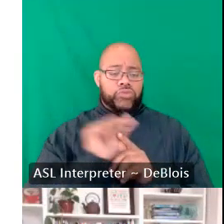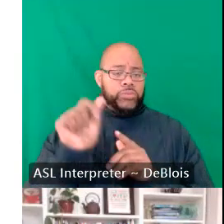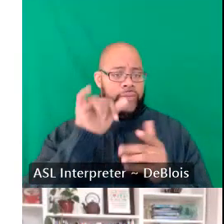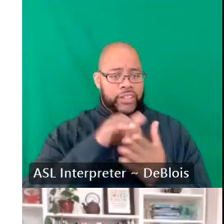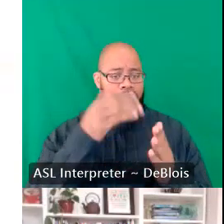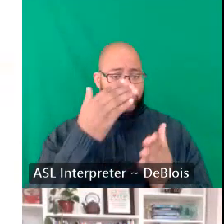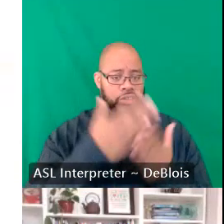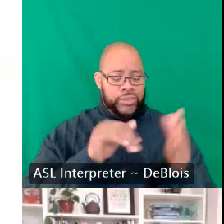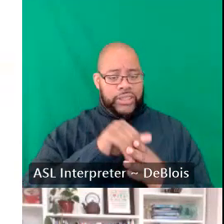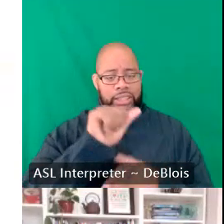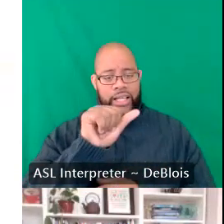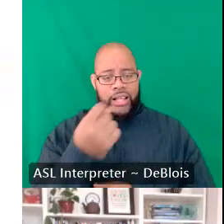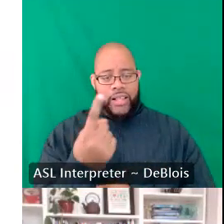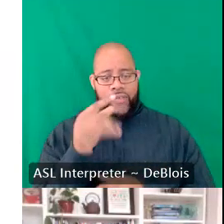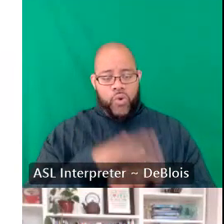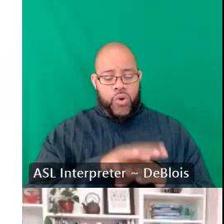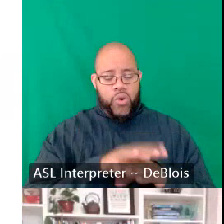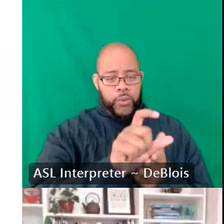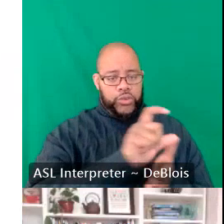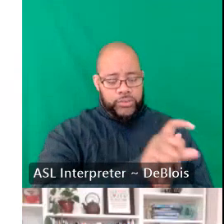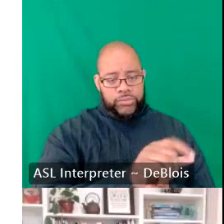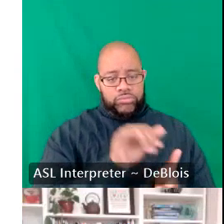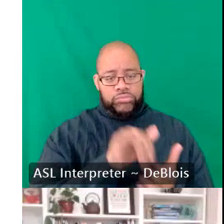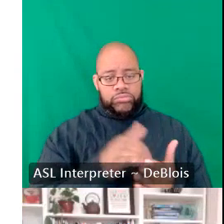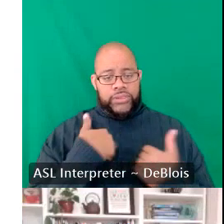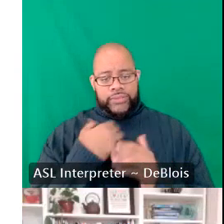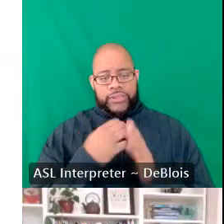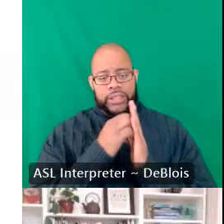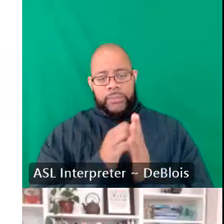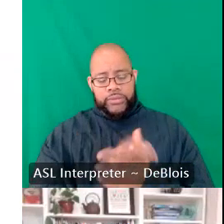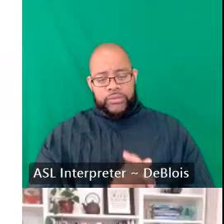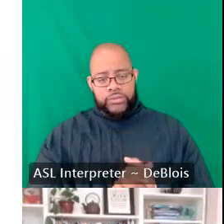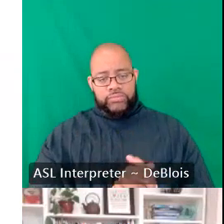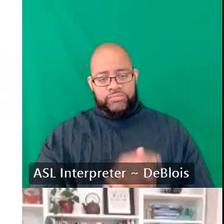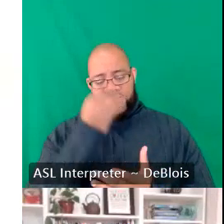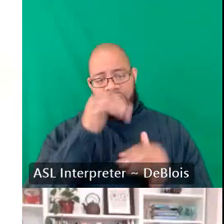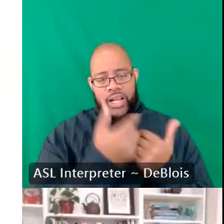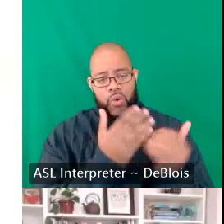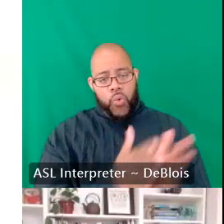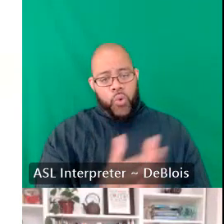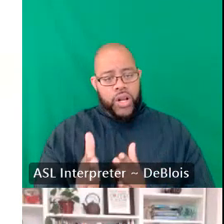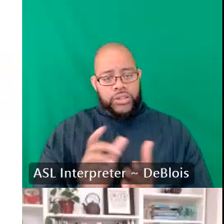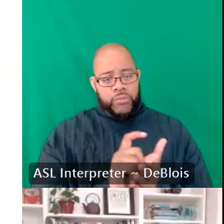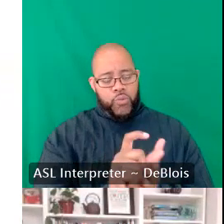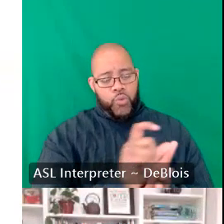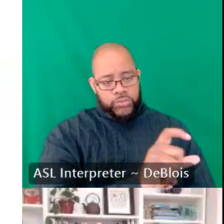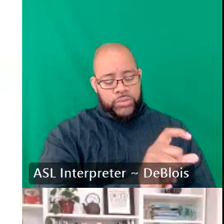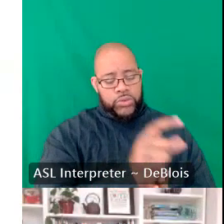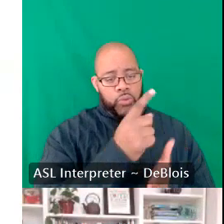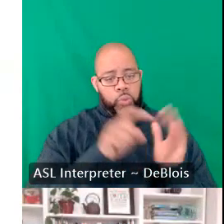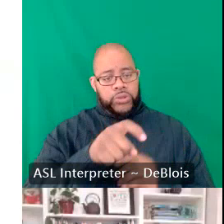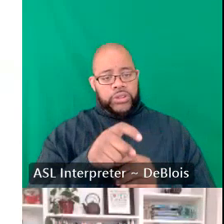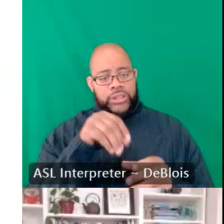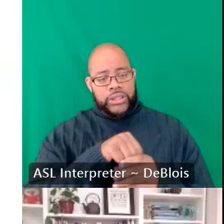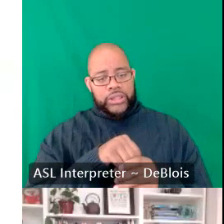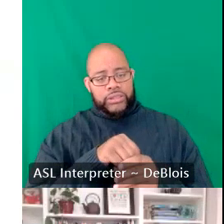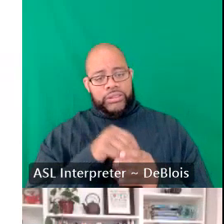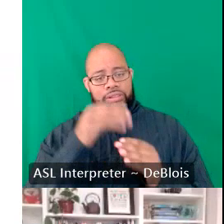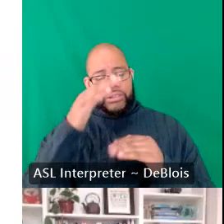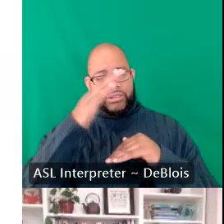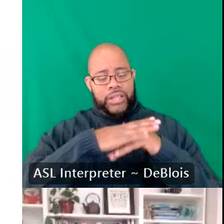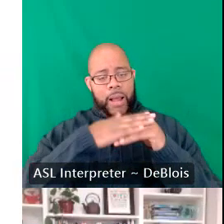in A11 on apportionments. There are examples. So it tells you how to organize an apportionment, what you need in the top section, what